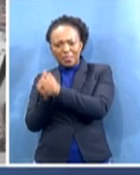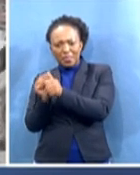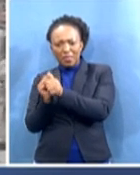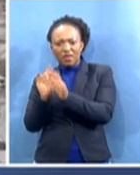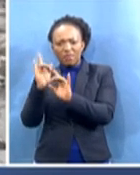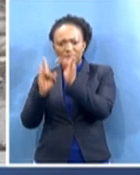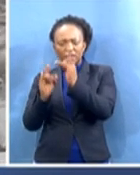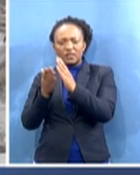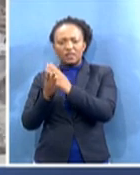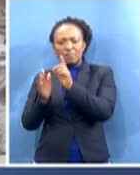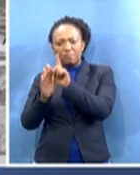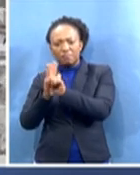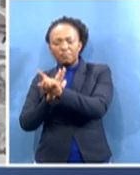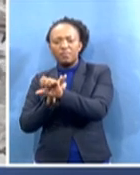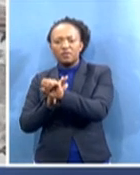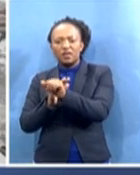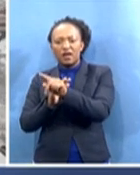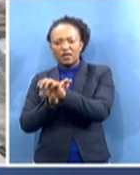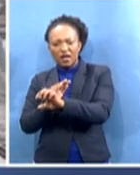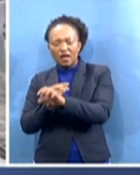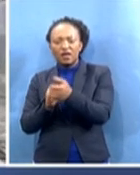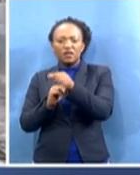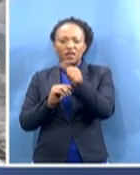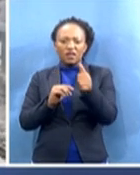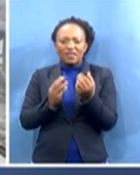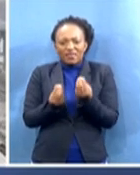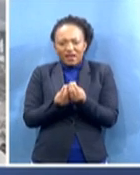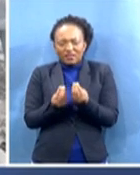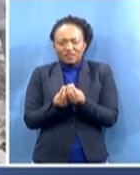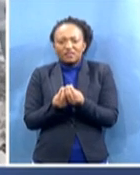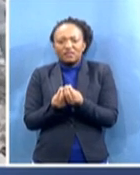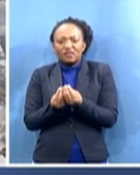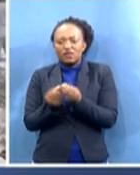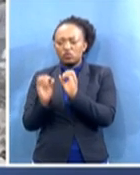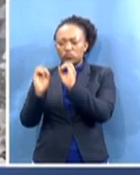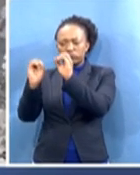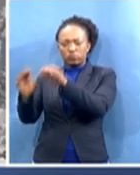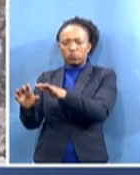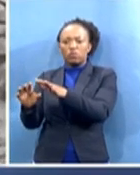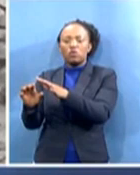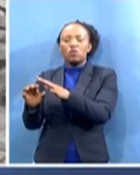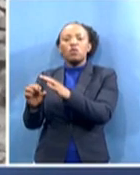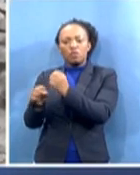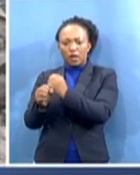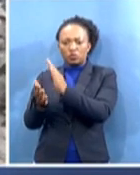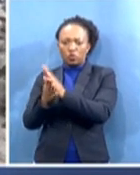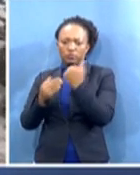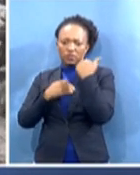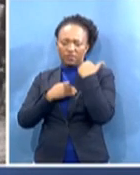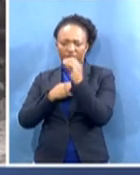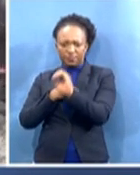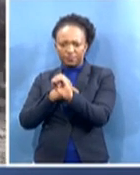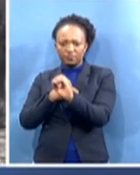It was tough to put them in a good condition. That's why the government decided to send quickly